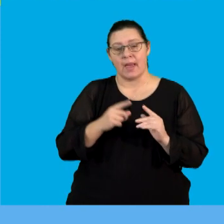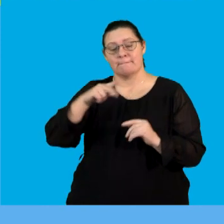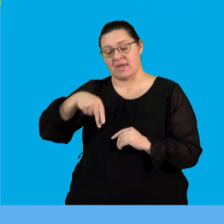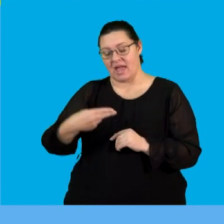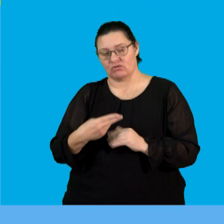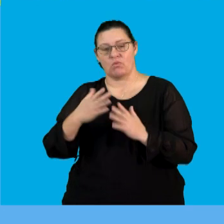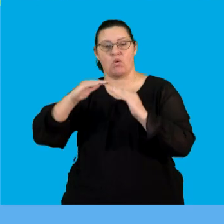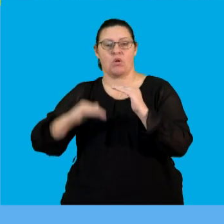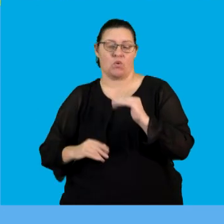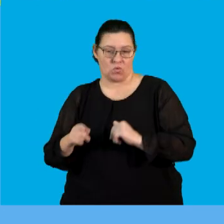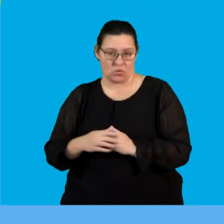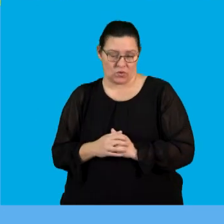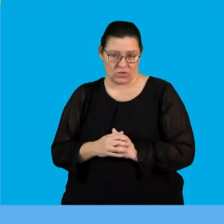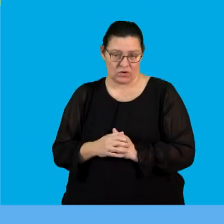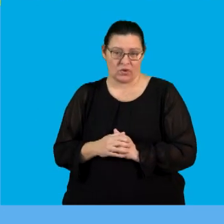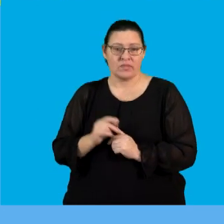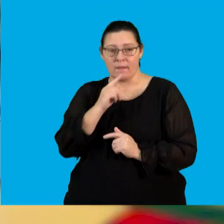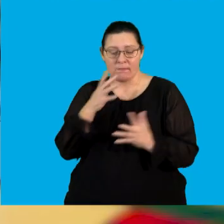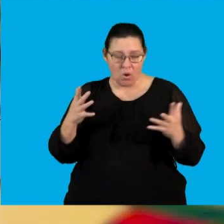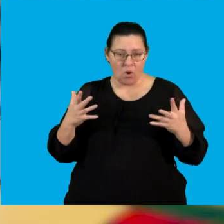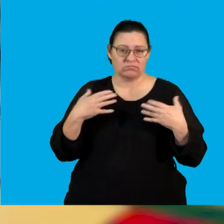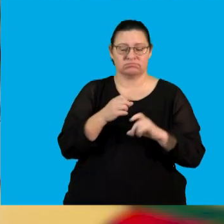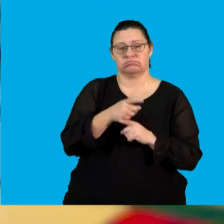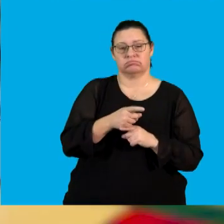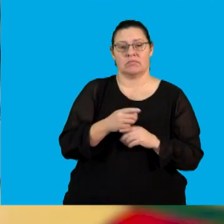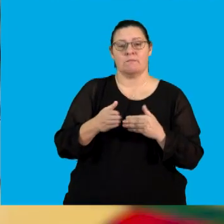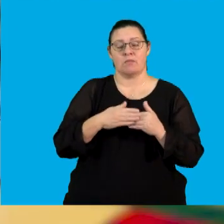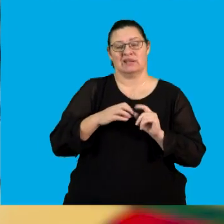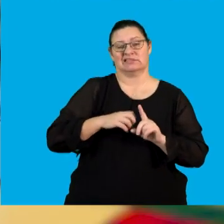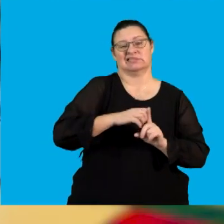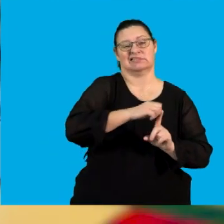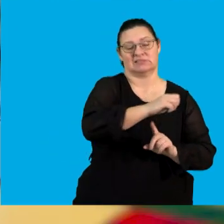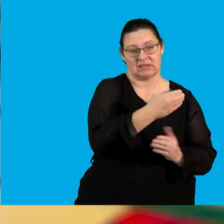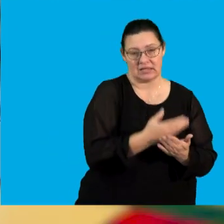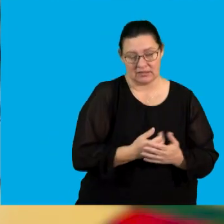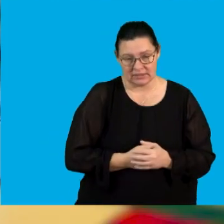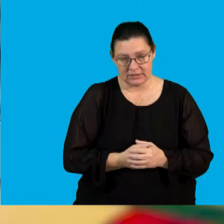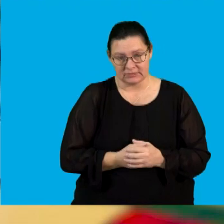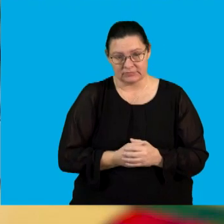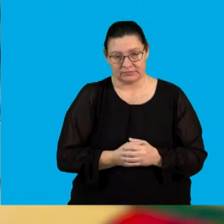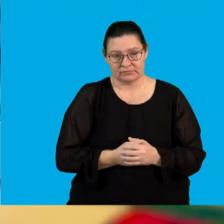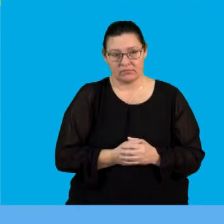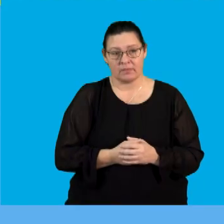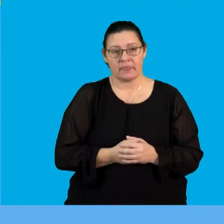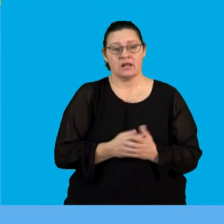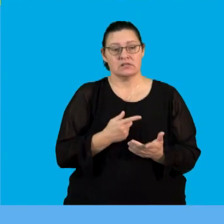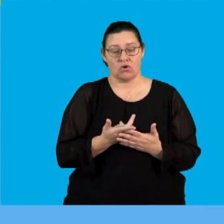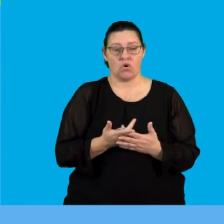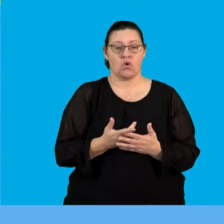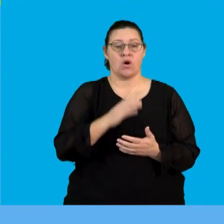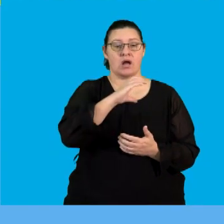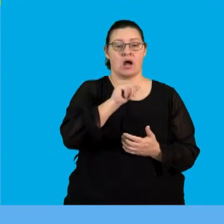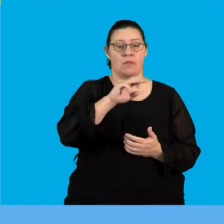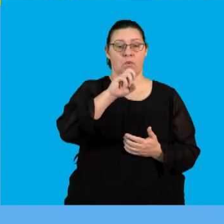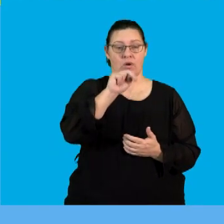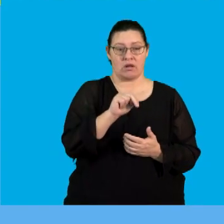the lower the pH that you're going to have, and obviously the more corrosive it will become. So as an example, carbon dioxide